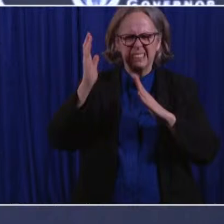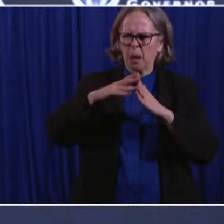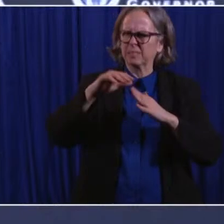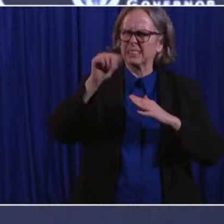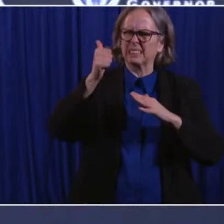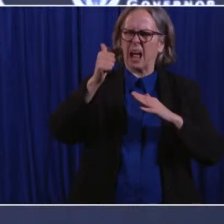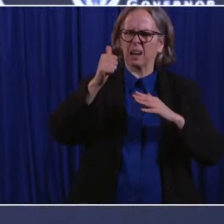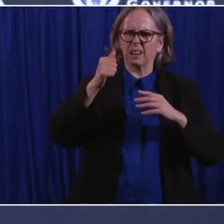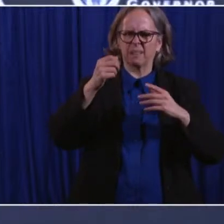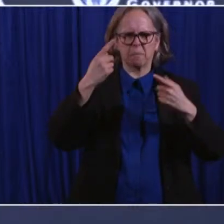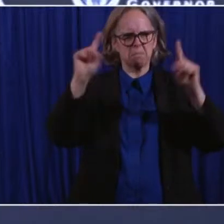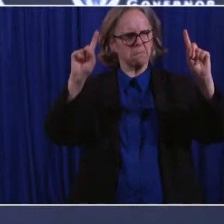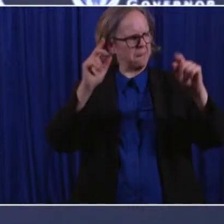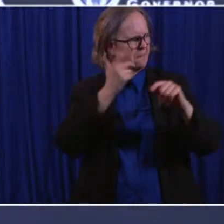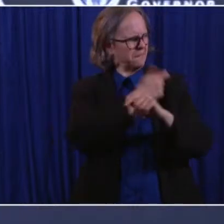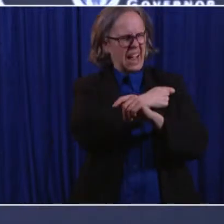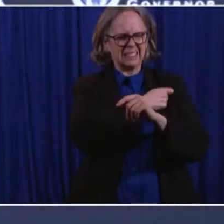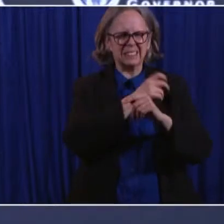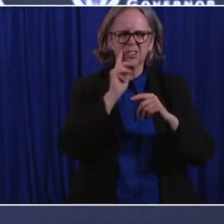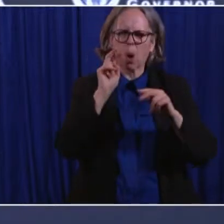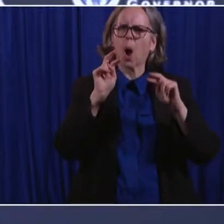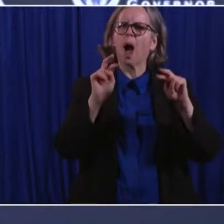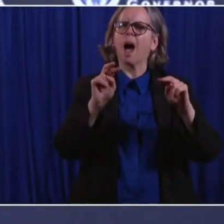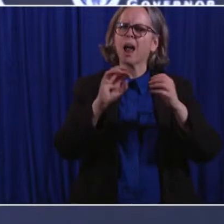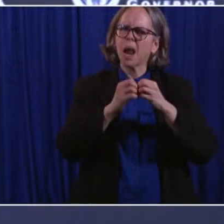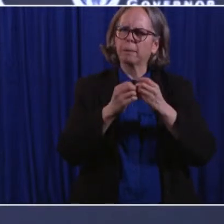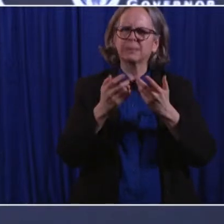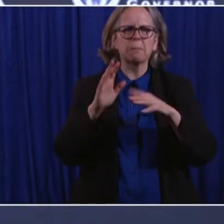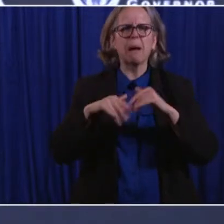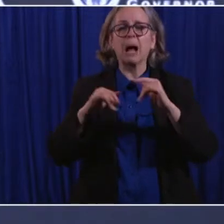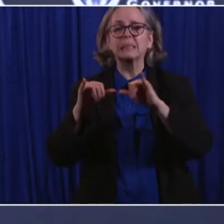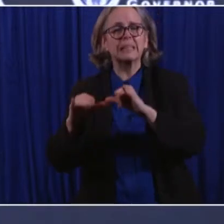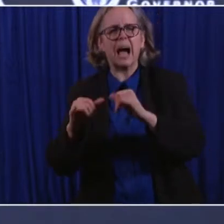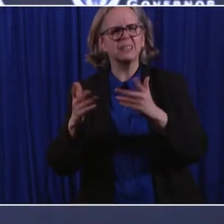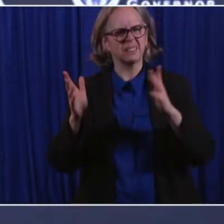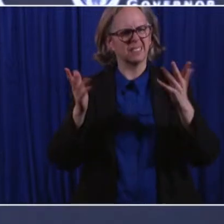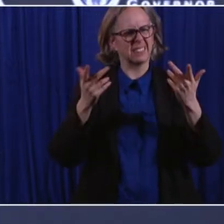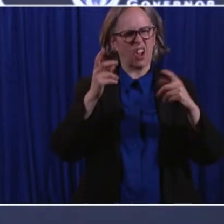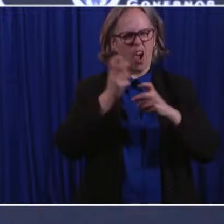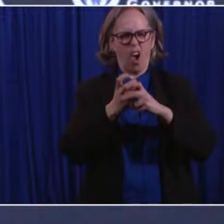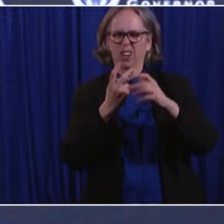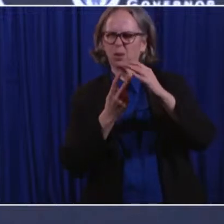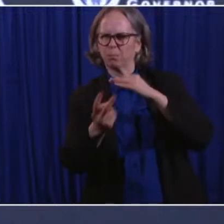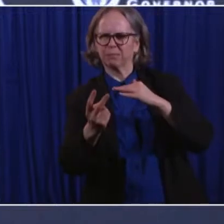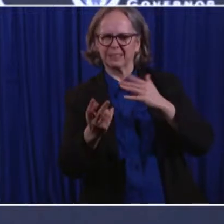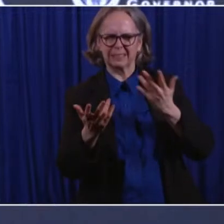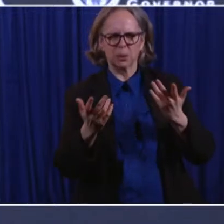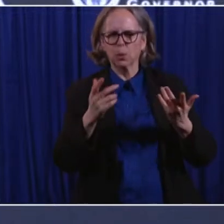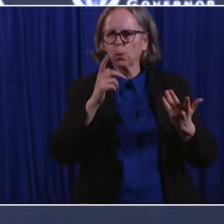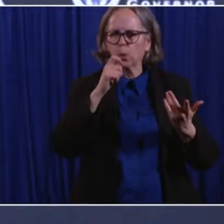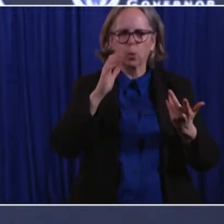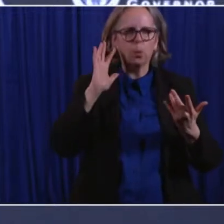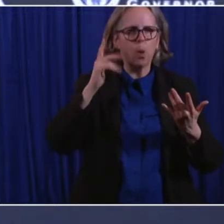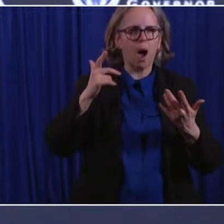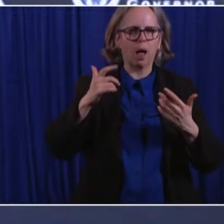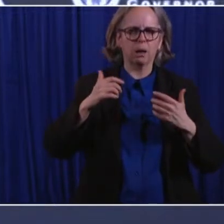a hesitancy among minorities, but I think we're seeing some significant movement there, and it's incumbent